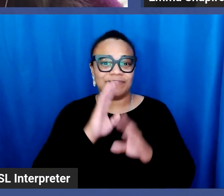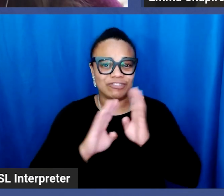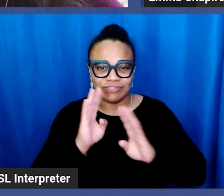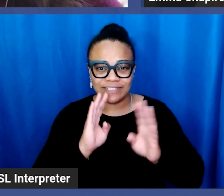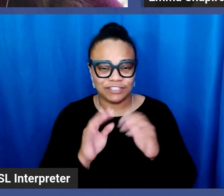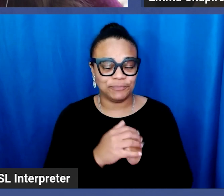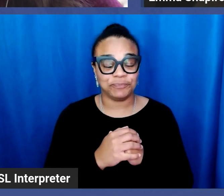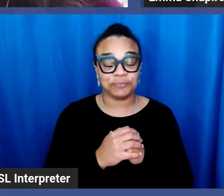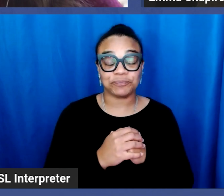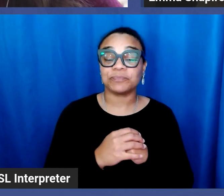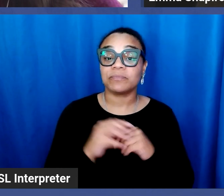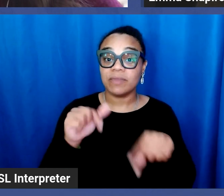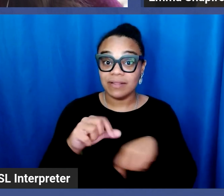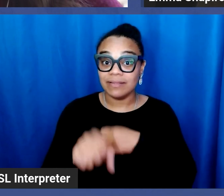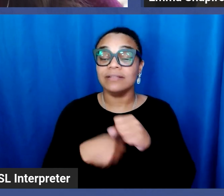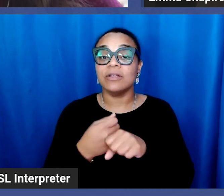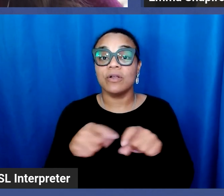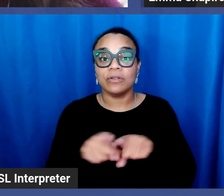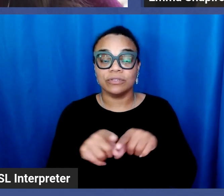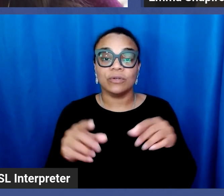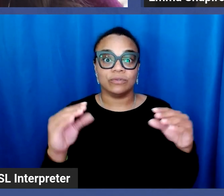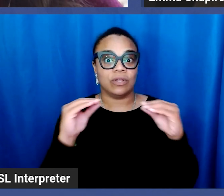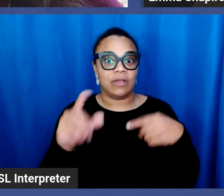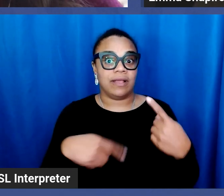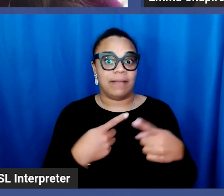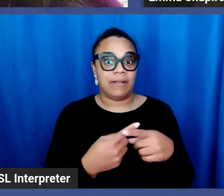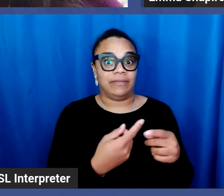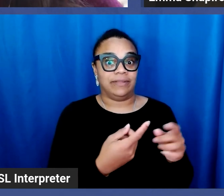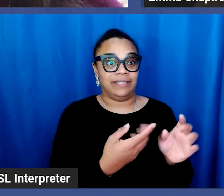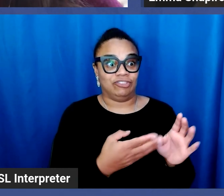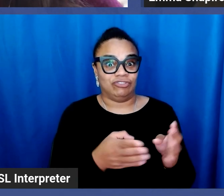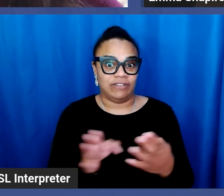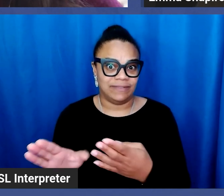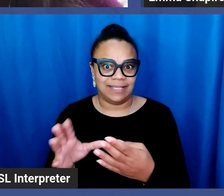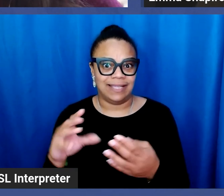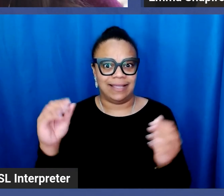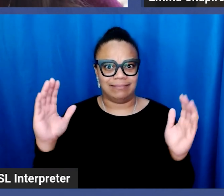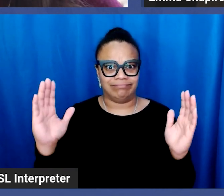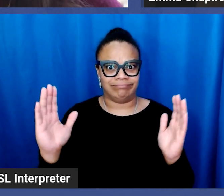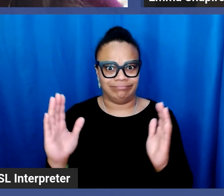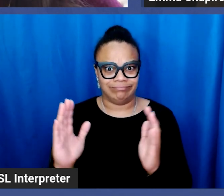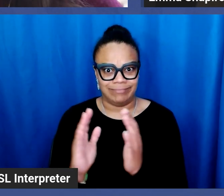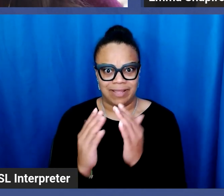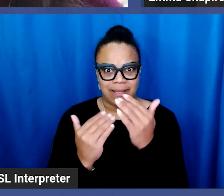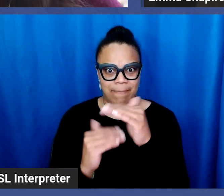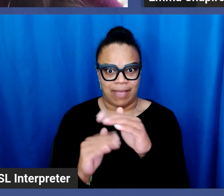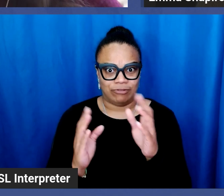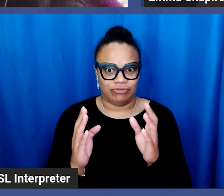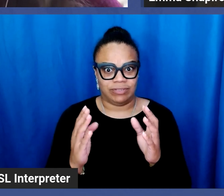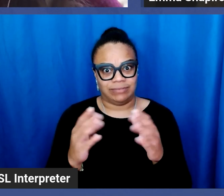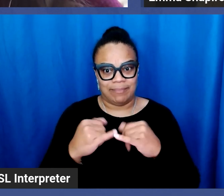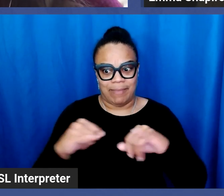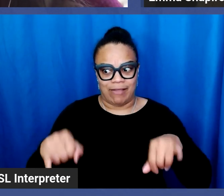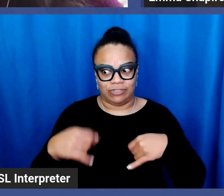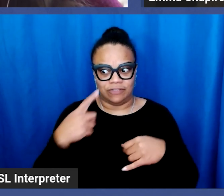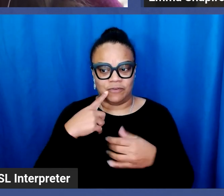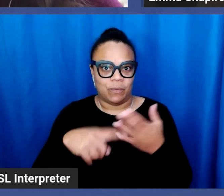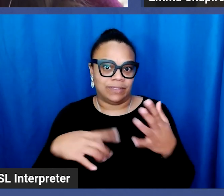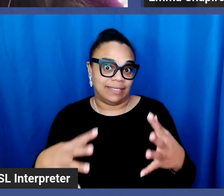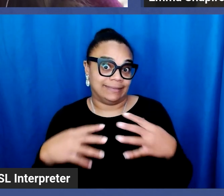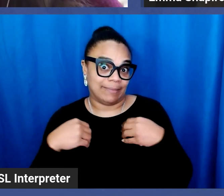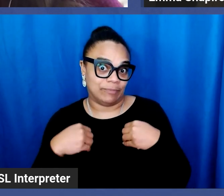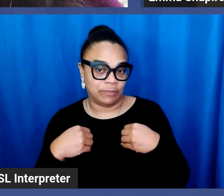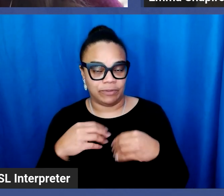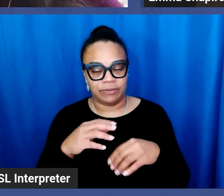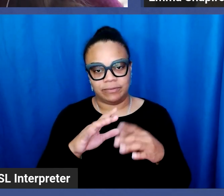This year has also taught us a lot about the shifting and seemingly shrinking boundaries of the acceptable on social media, the acceptable